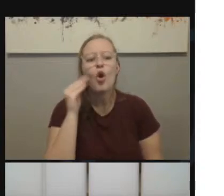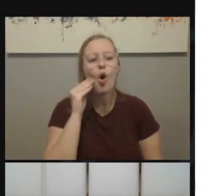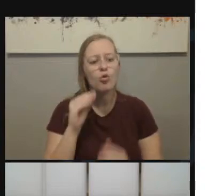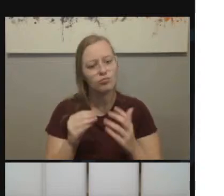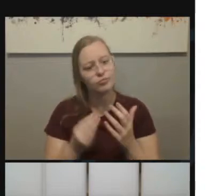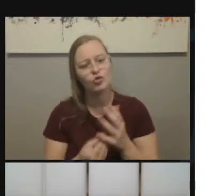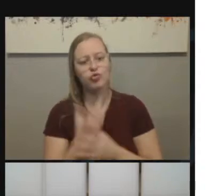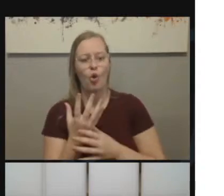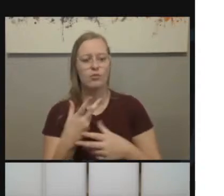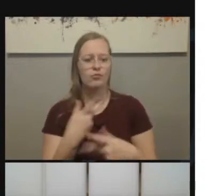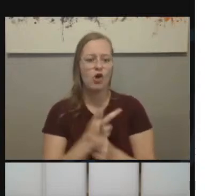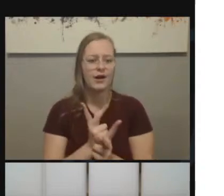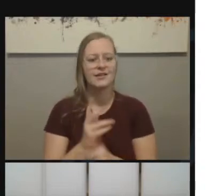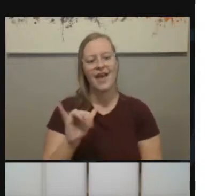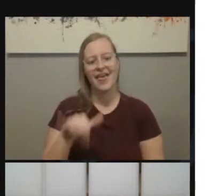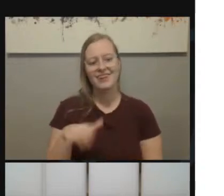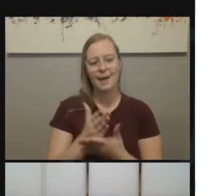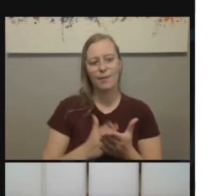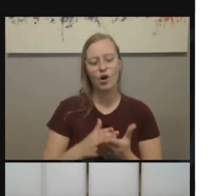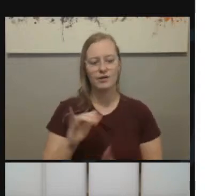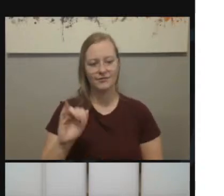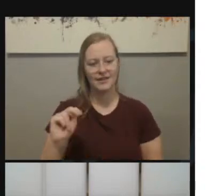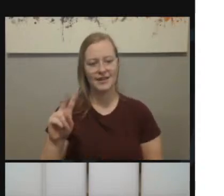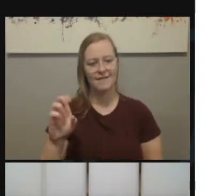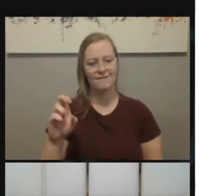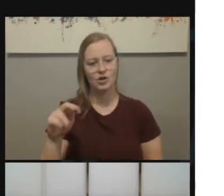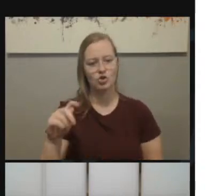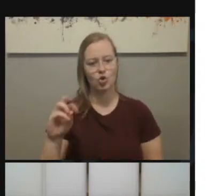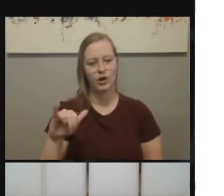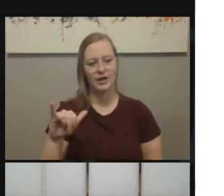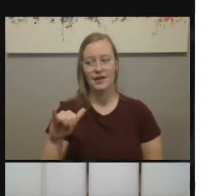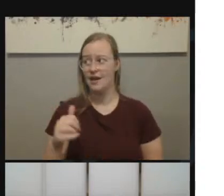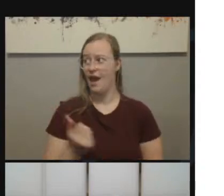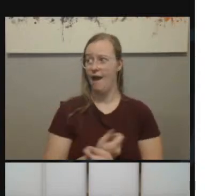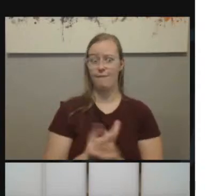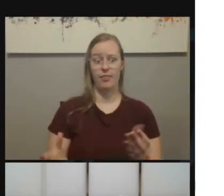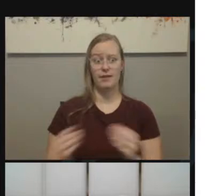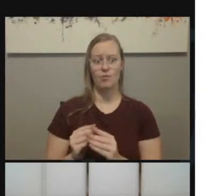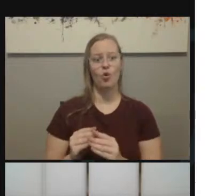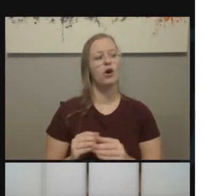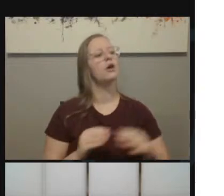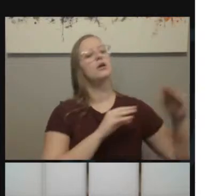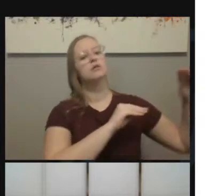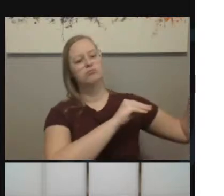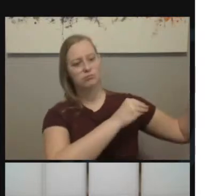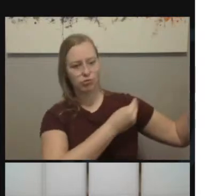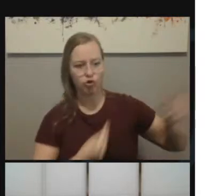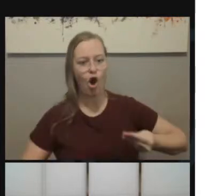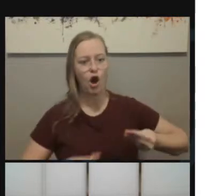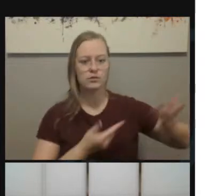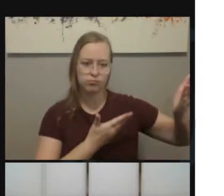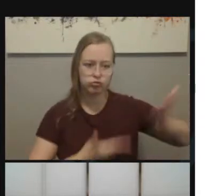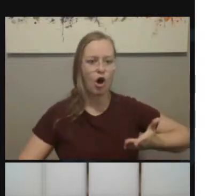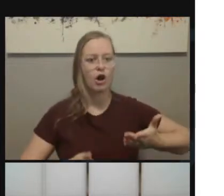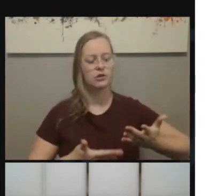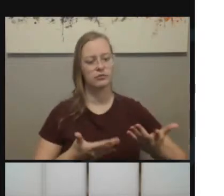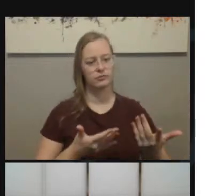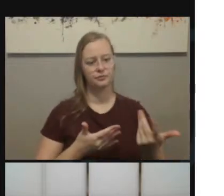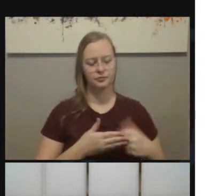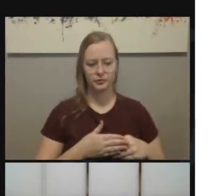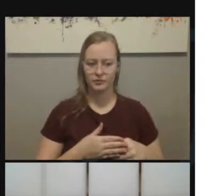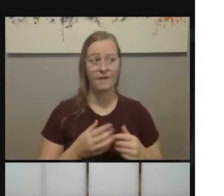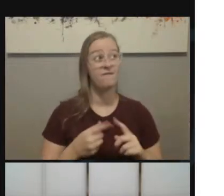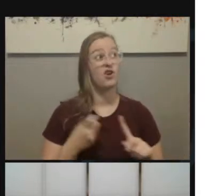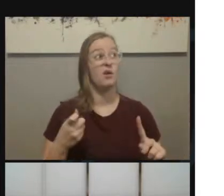that particular part of the inventory. Everything else was exported. In fact, was exported from the